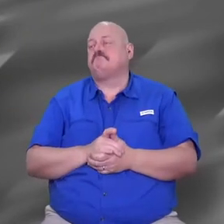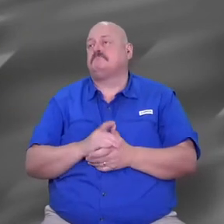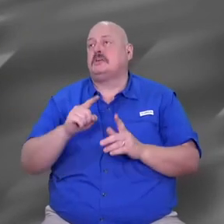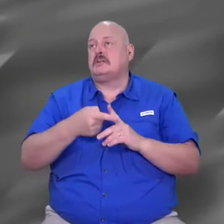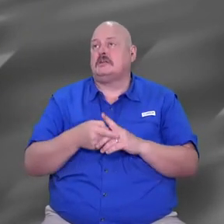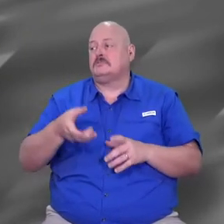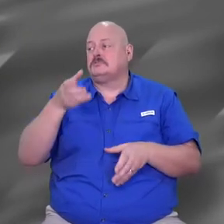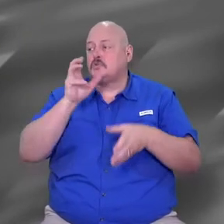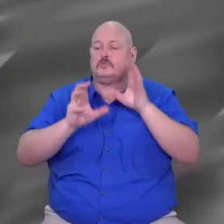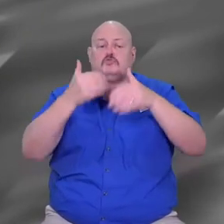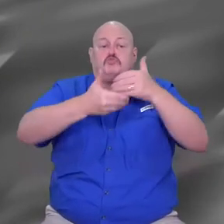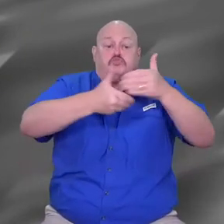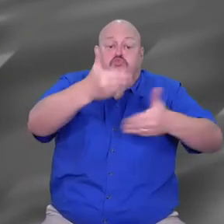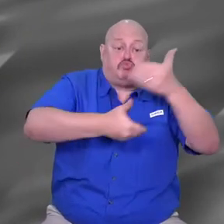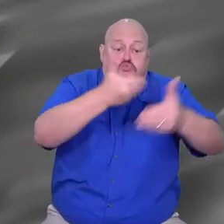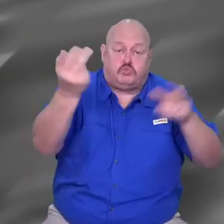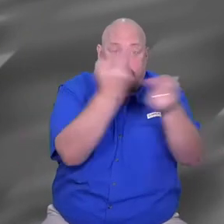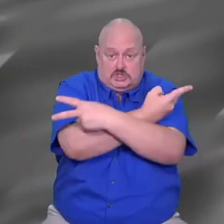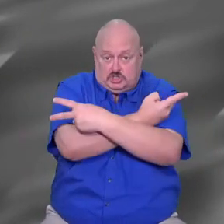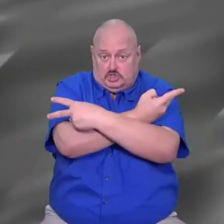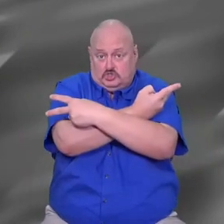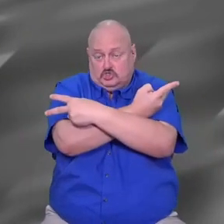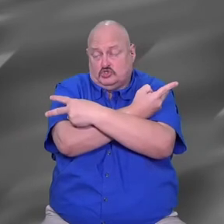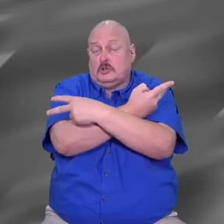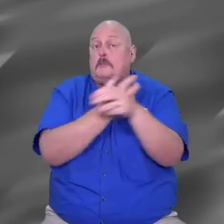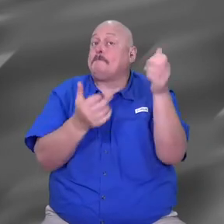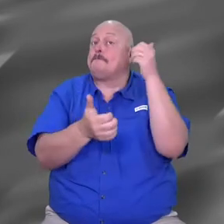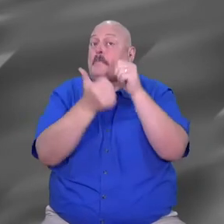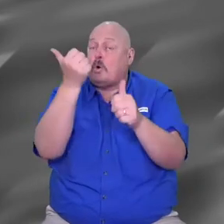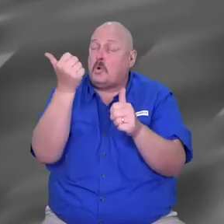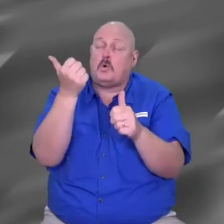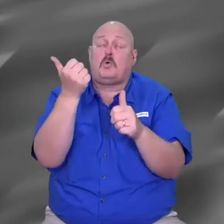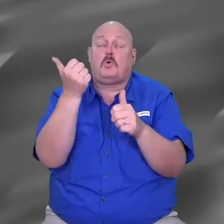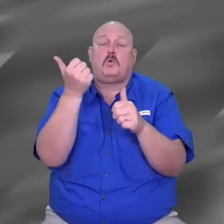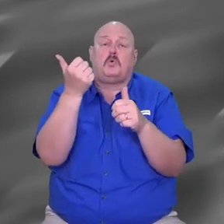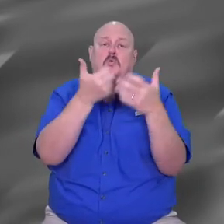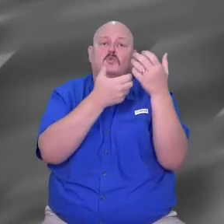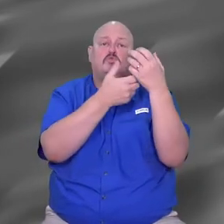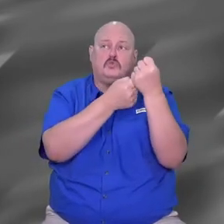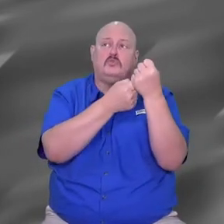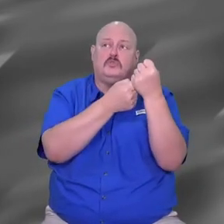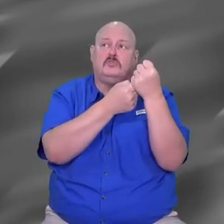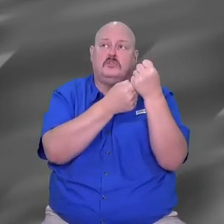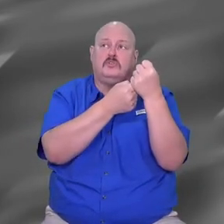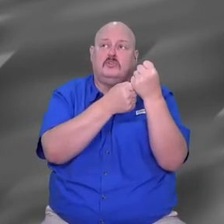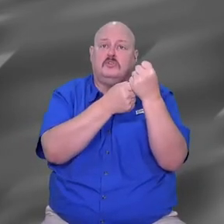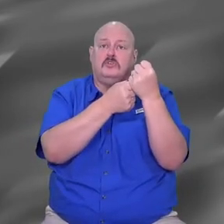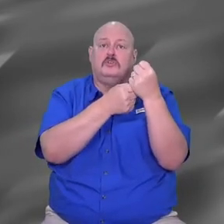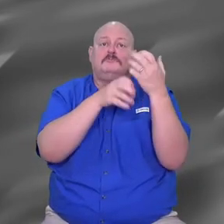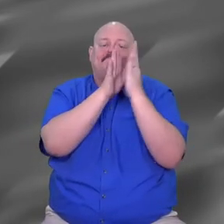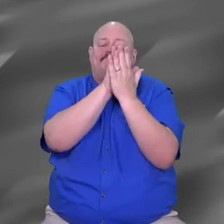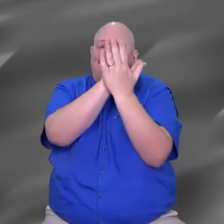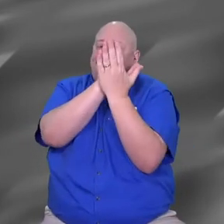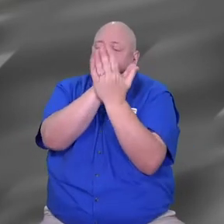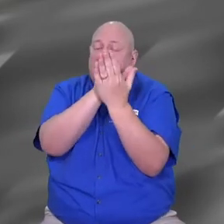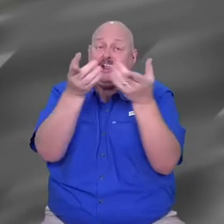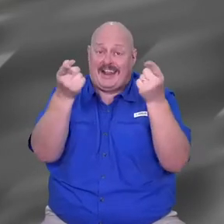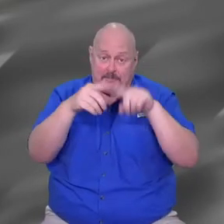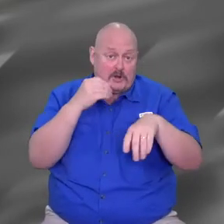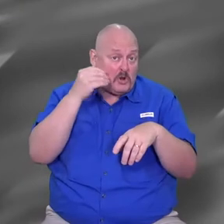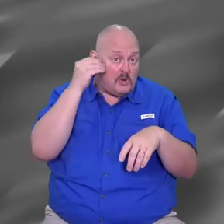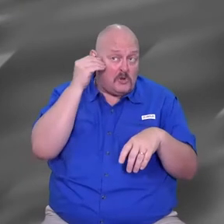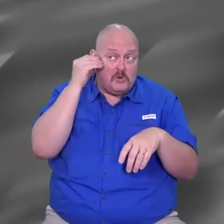know, it is a snowball effect. Most of the trust issues, most of the intimacy issues that happen within a home that